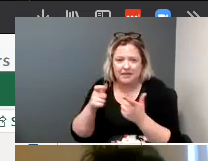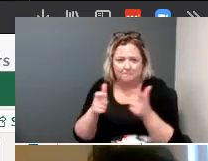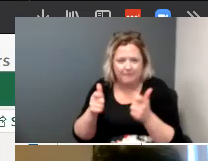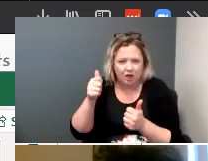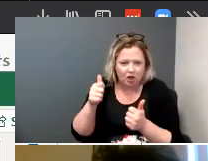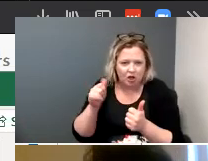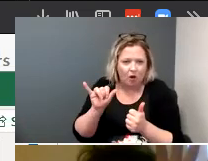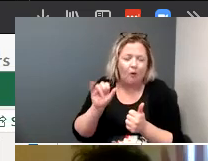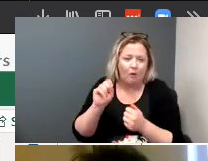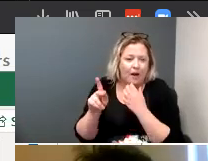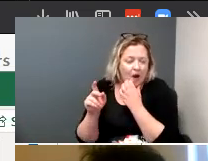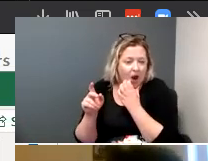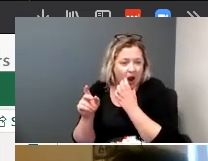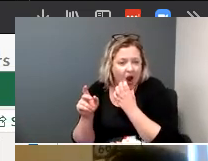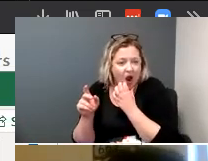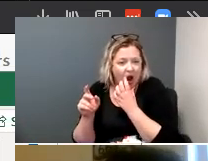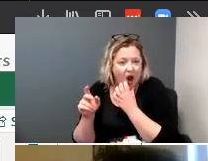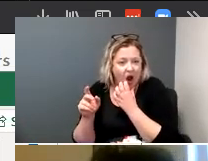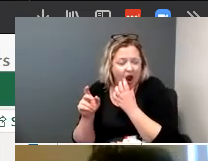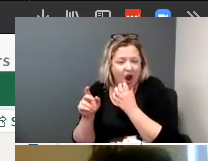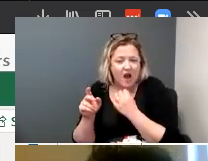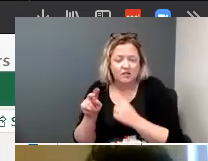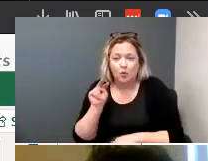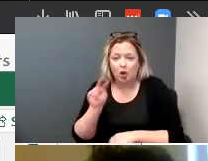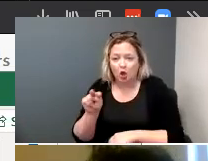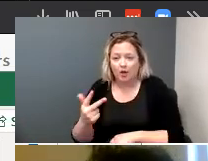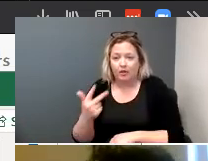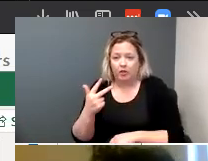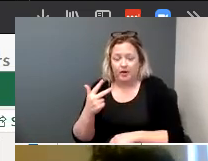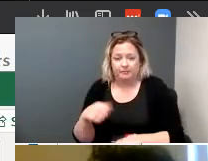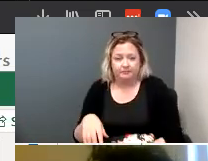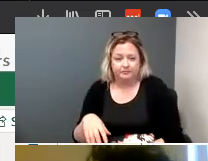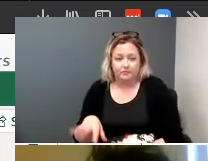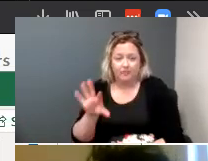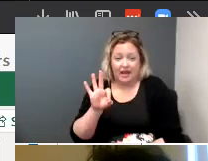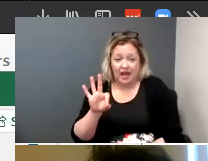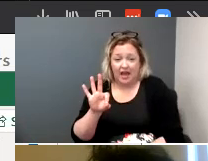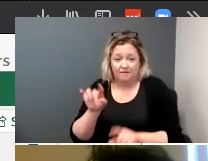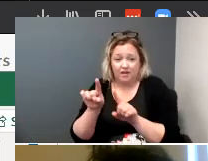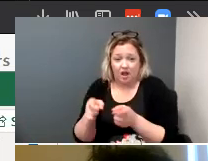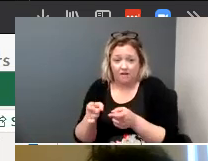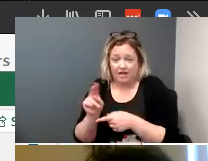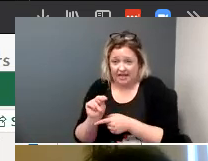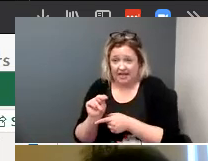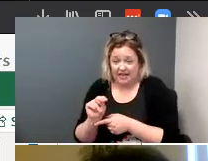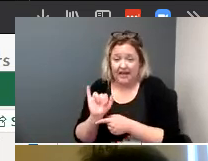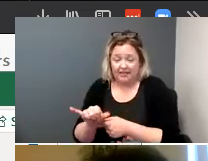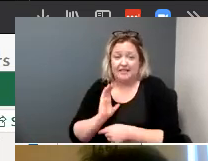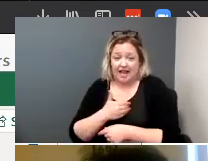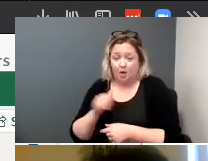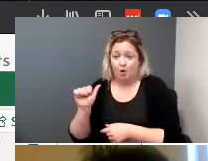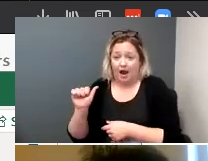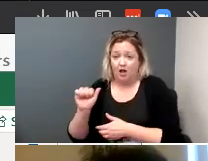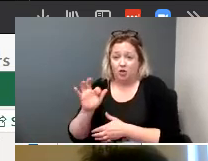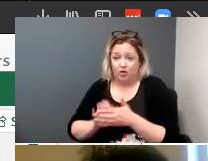Okay, so let's take these three graphs in more detail. So f of n is our algorithm. So this is the squiggly line that goes